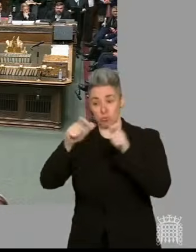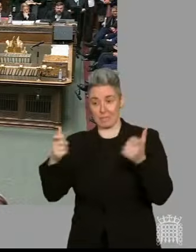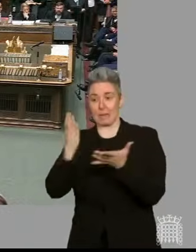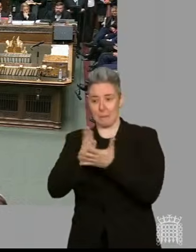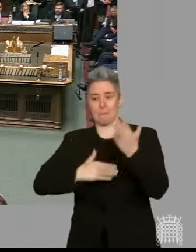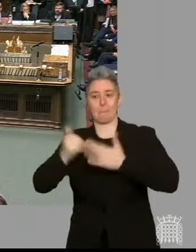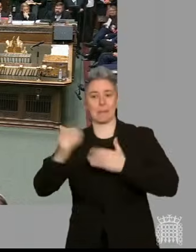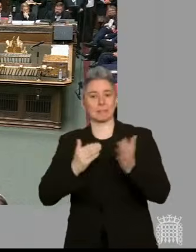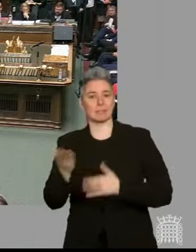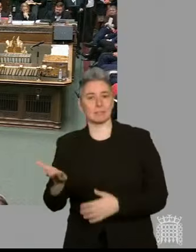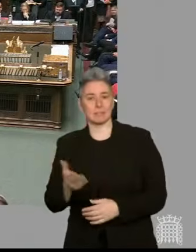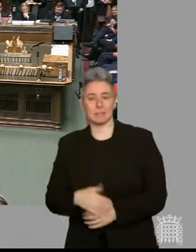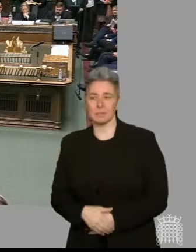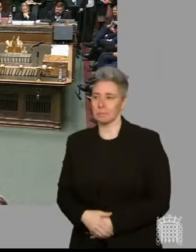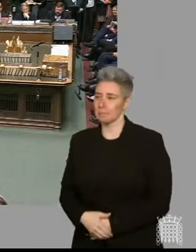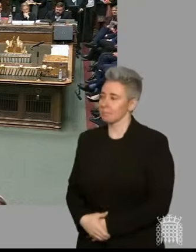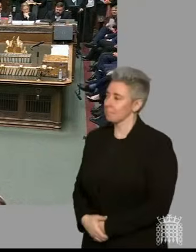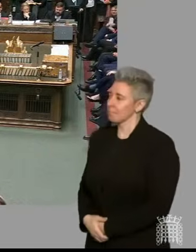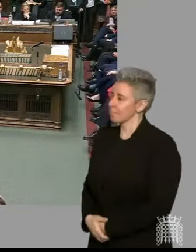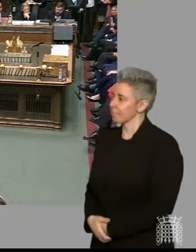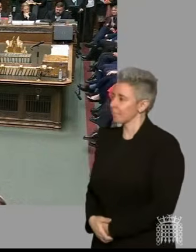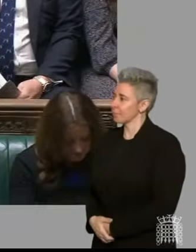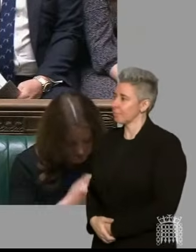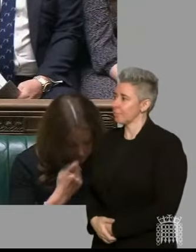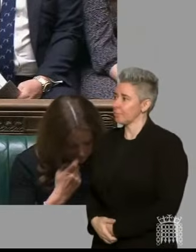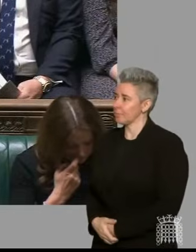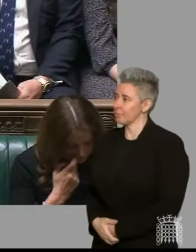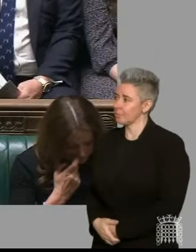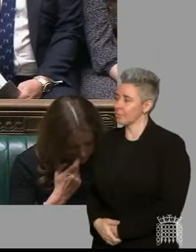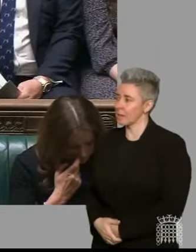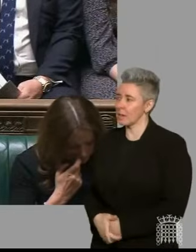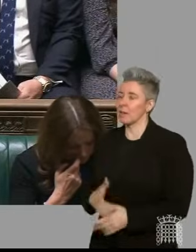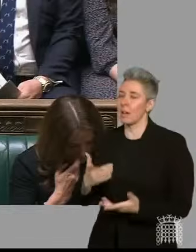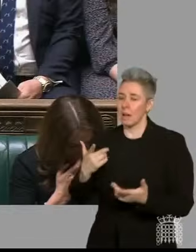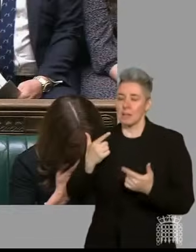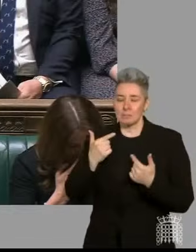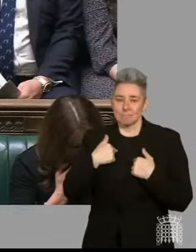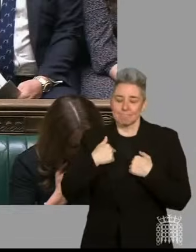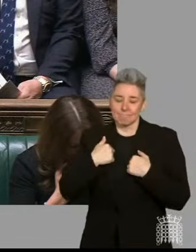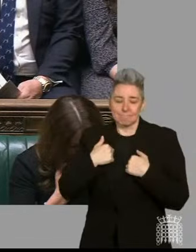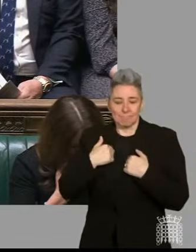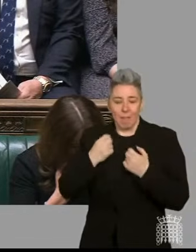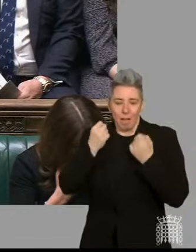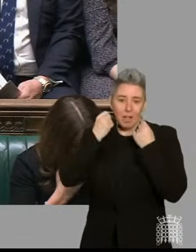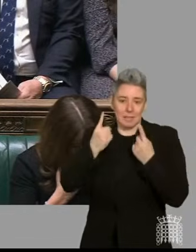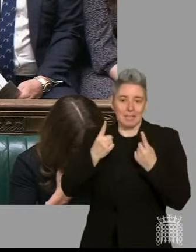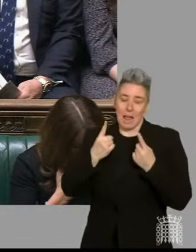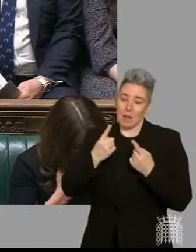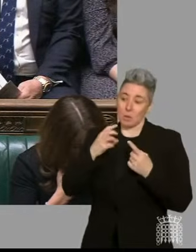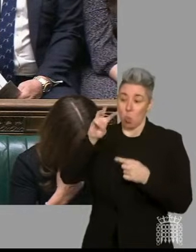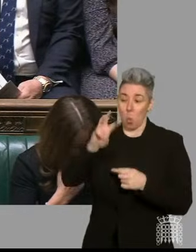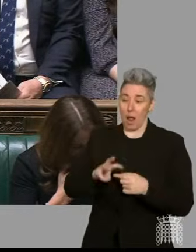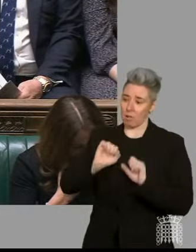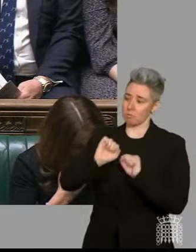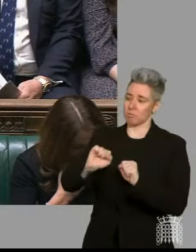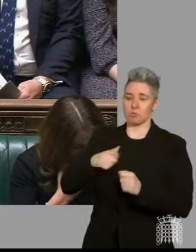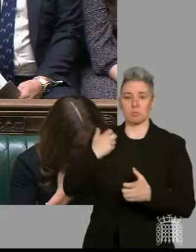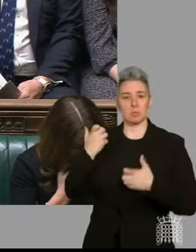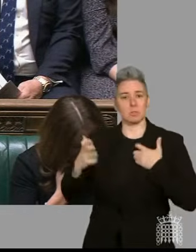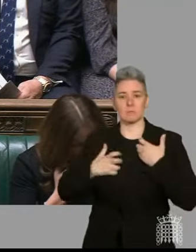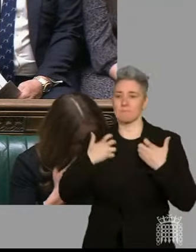the frustration across Wales, and particularly in the Honourable Lady's constituency, with this state of